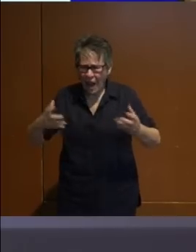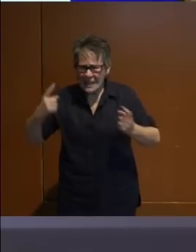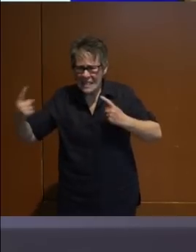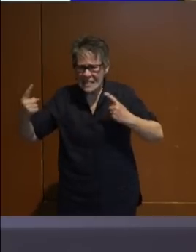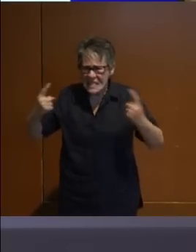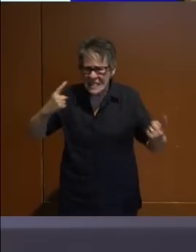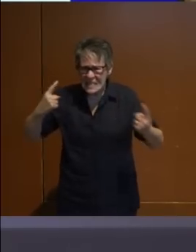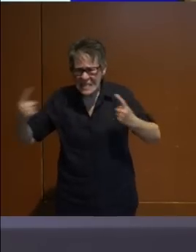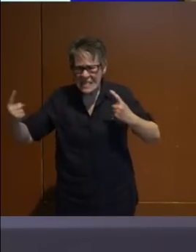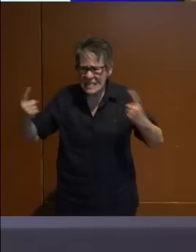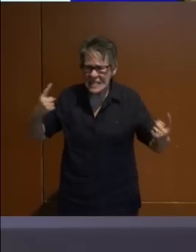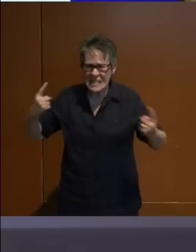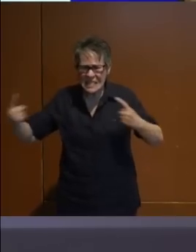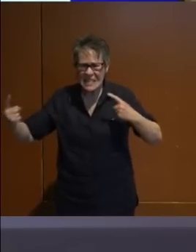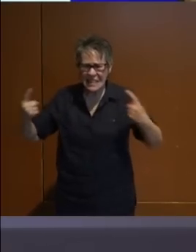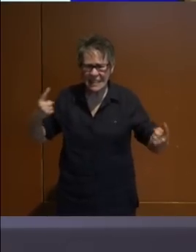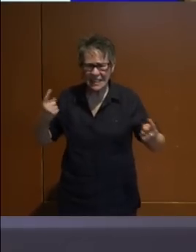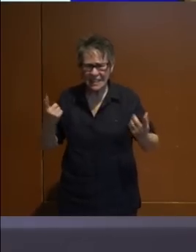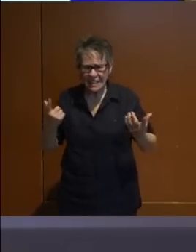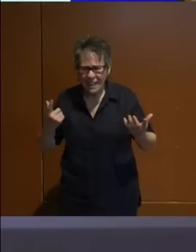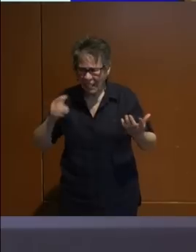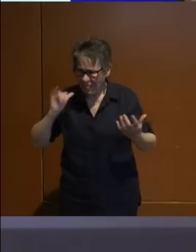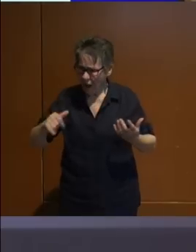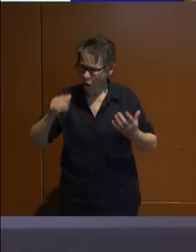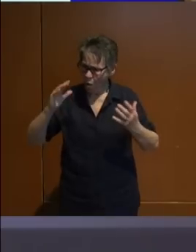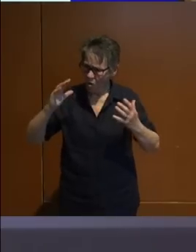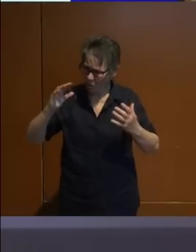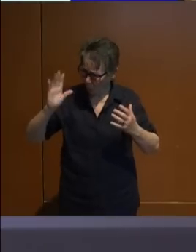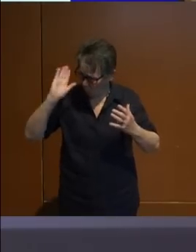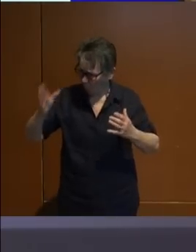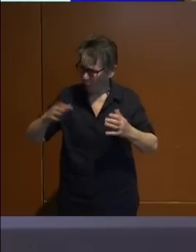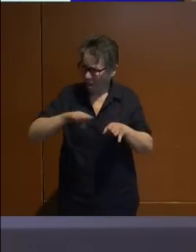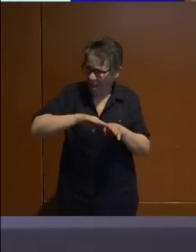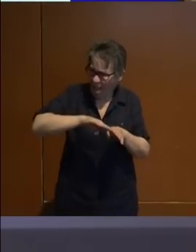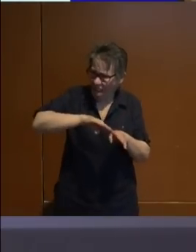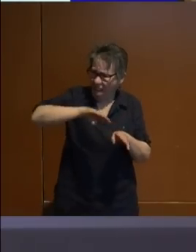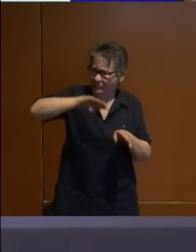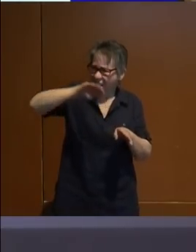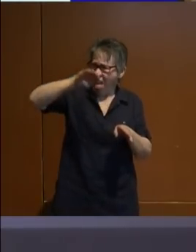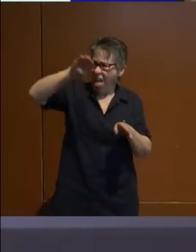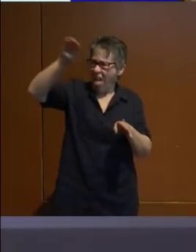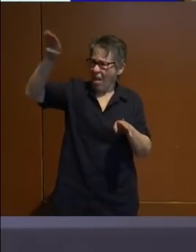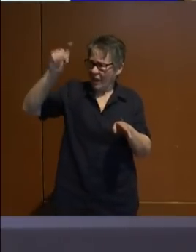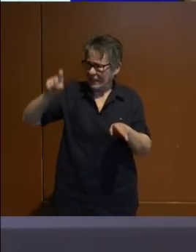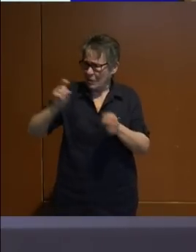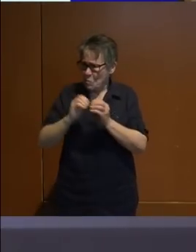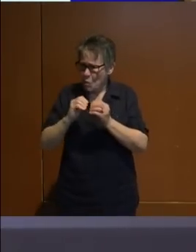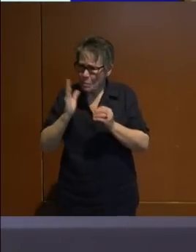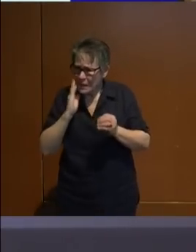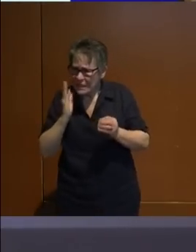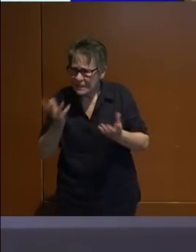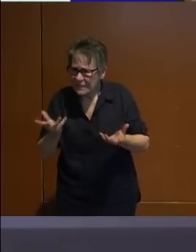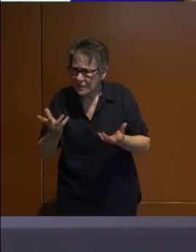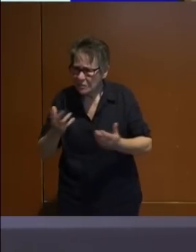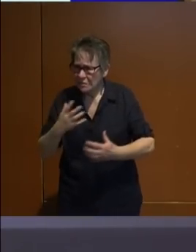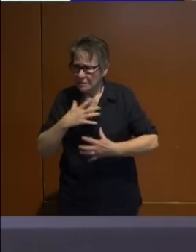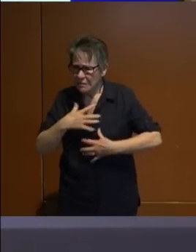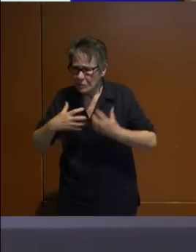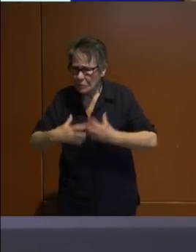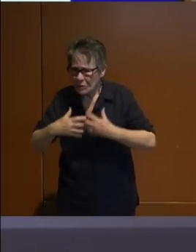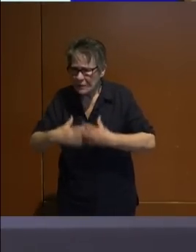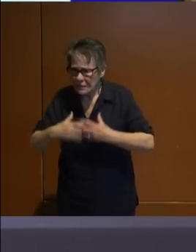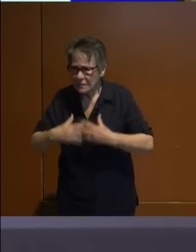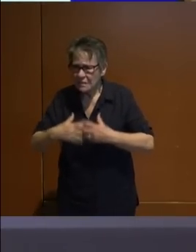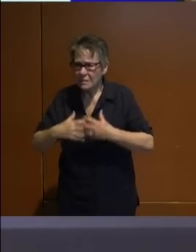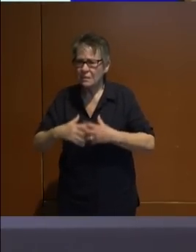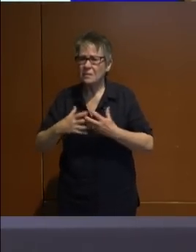for every level in hospitalizations, ICU beds? And given that, especially with ventilators, will you have, we talked about the numbers of beds, the number